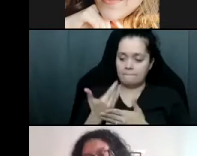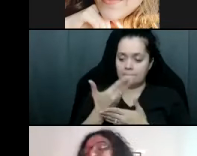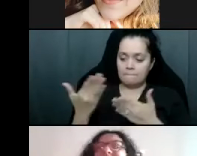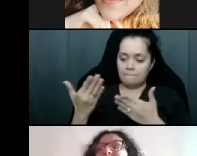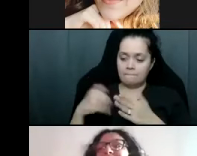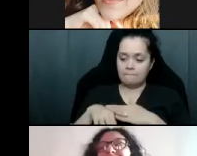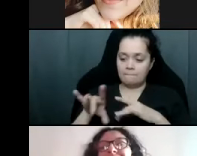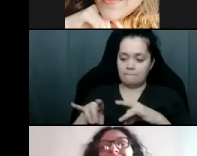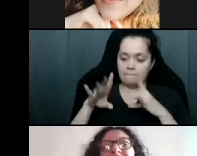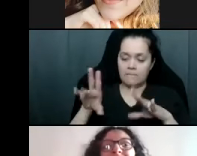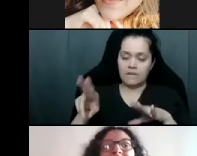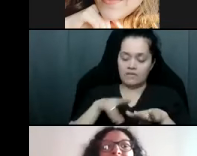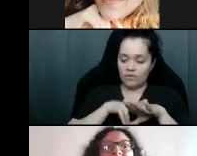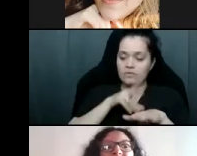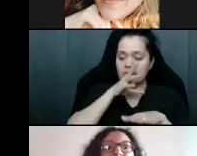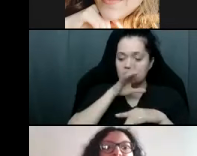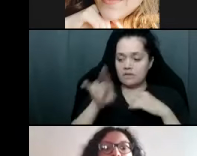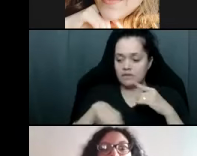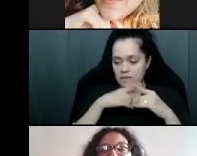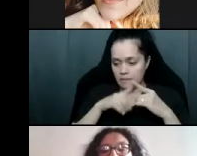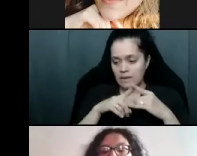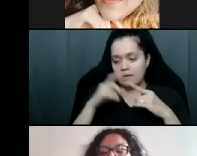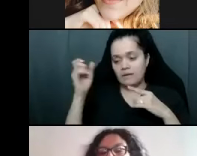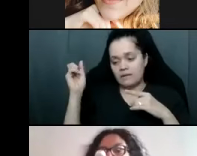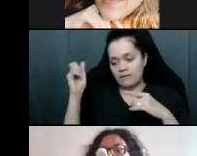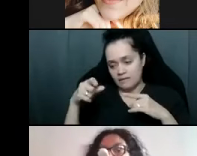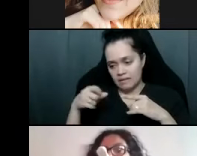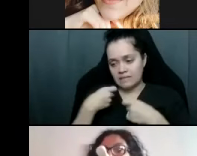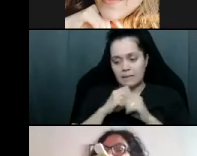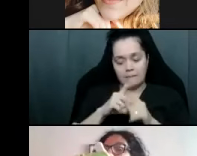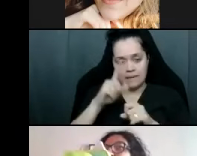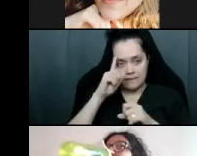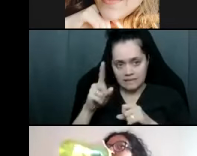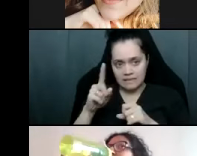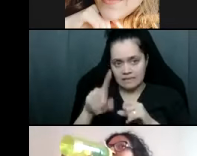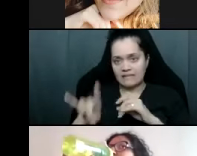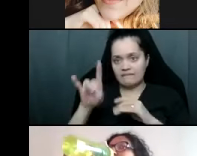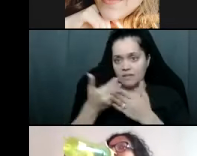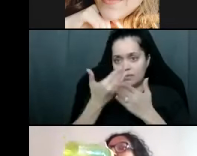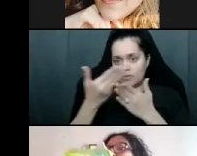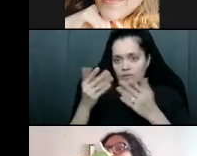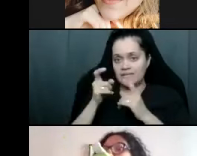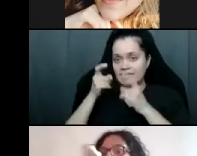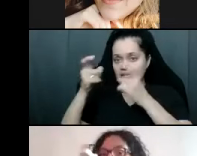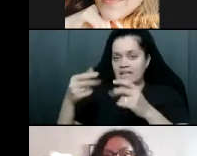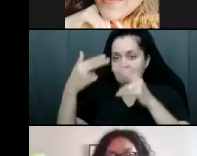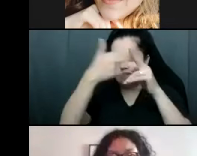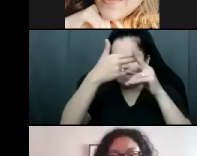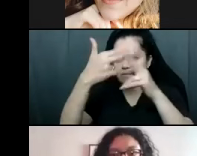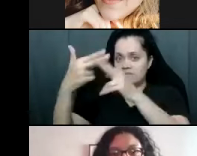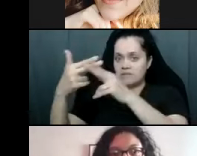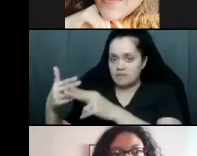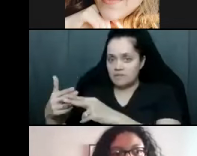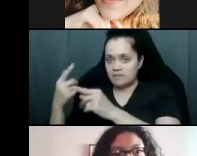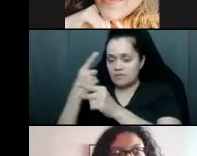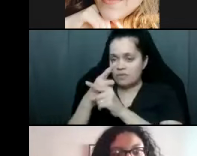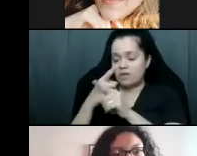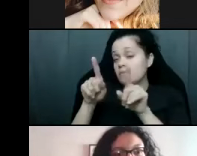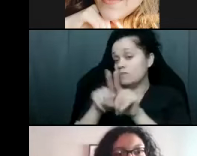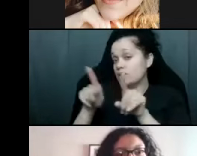Australia. Of course, we've talked about, yeah, sure, that makes sense. They found new things and gave them names. But